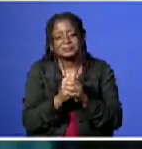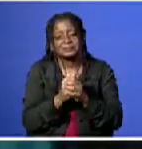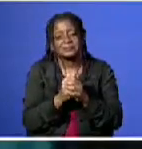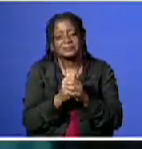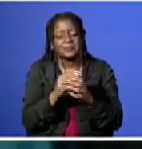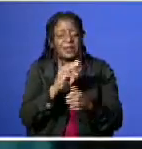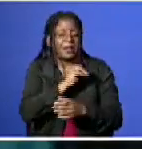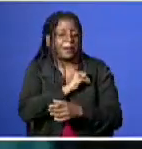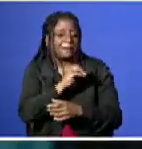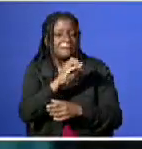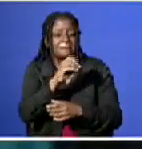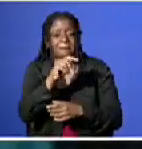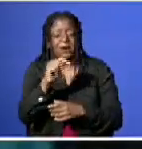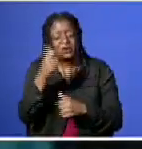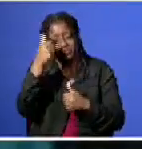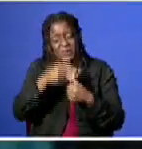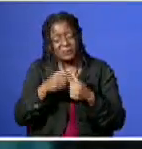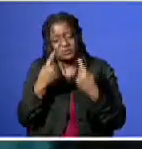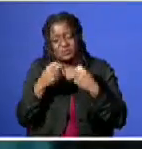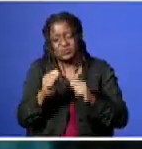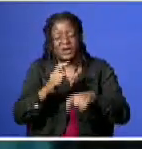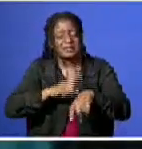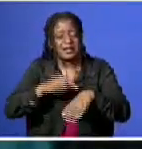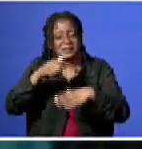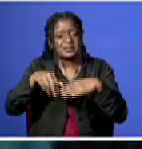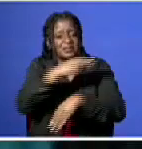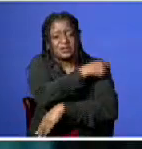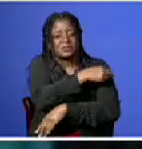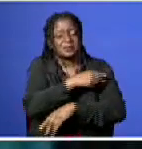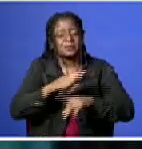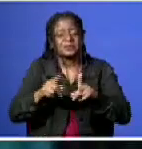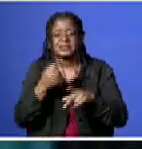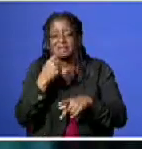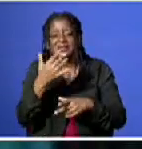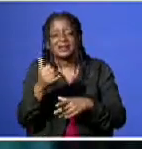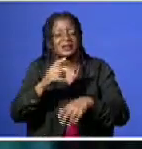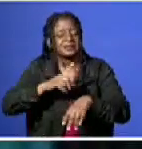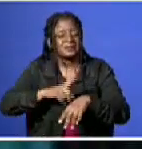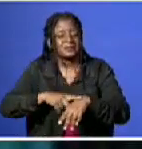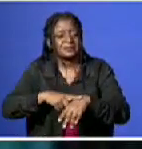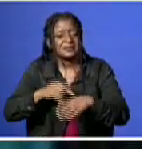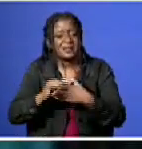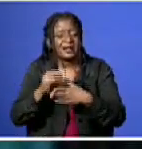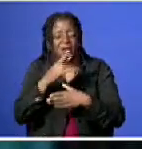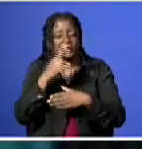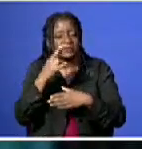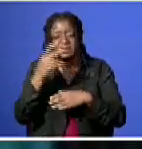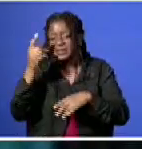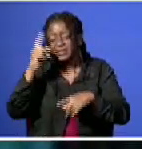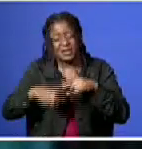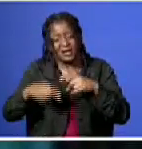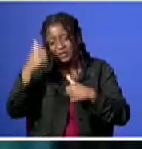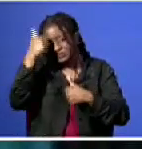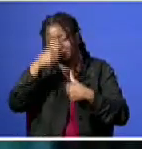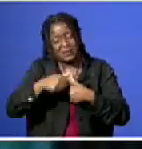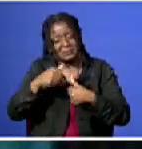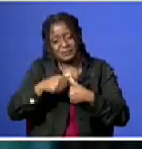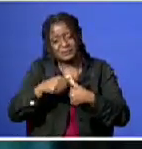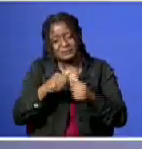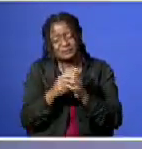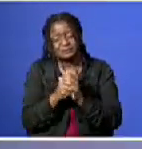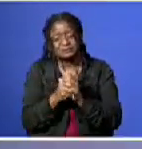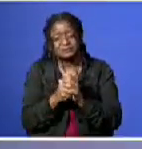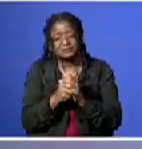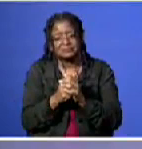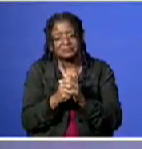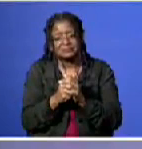Well, Mott remembers some trying times in hospital, but says there are periods that were lost from his memory.